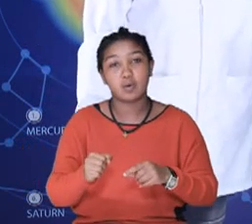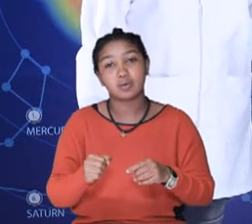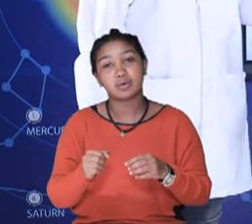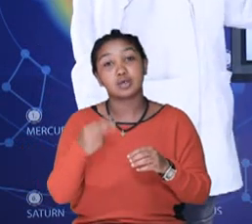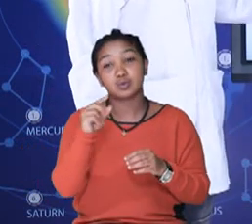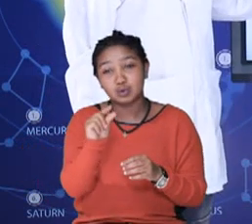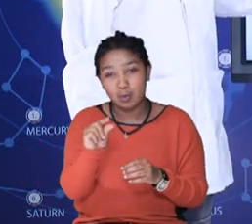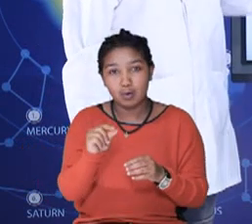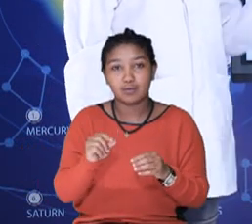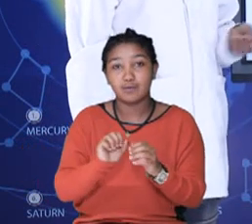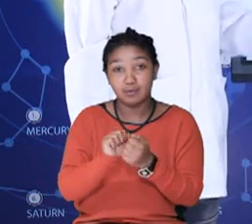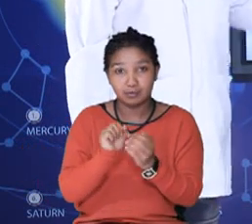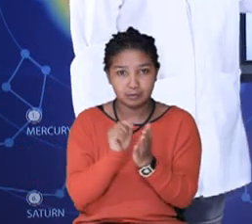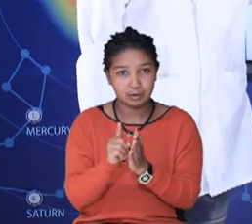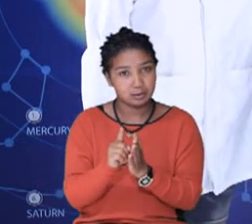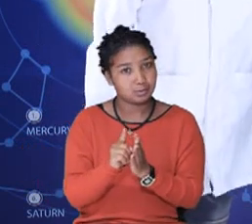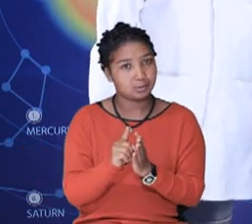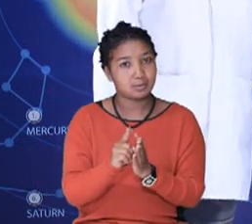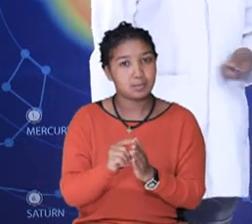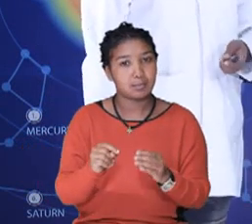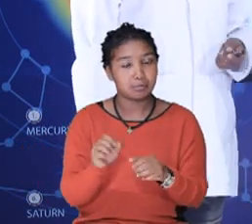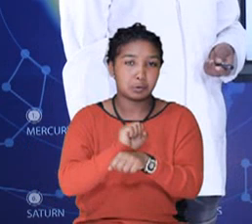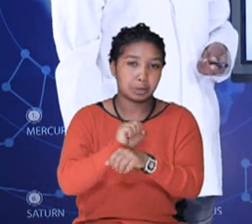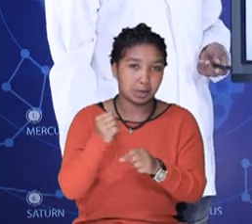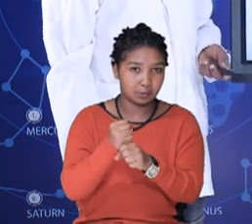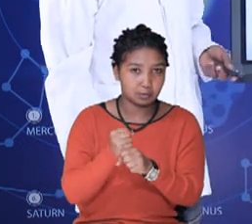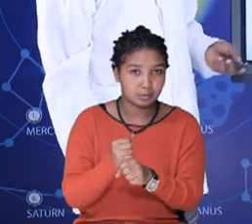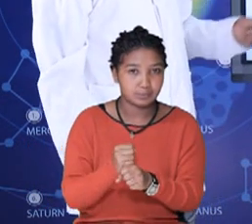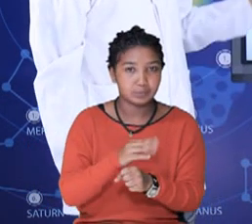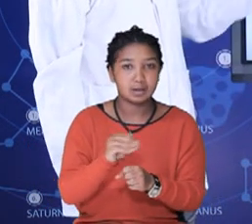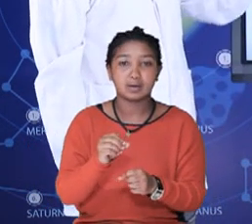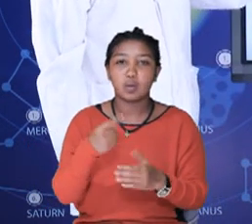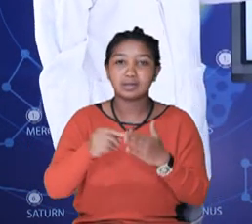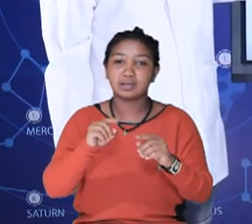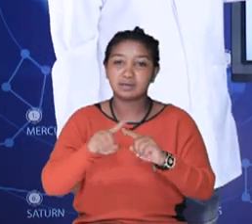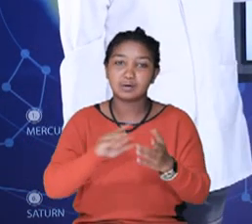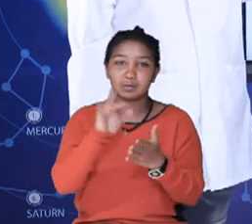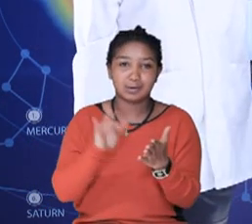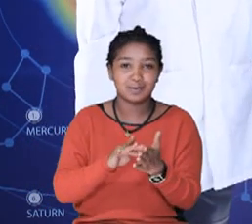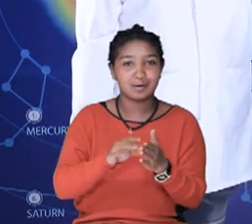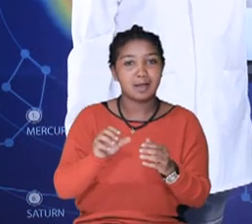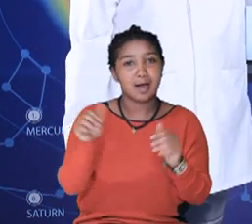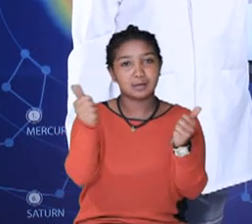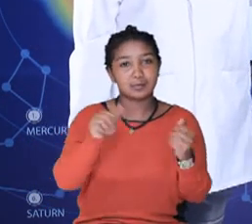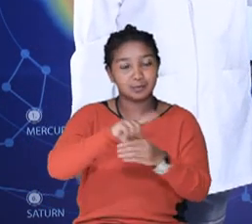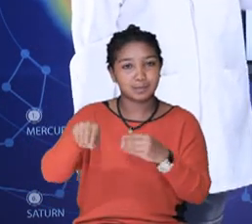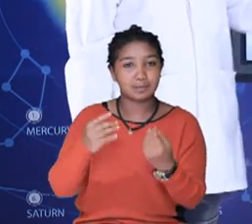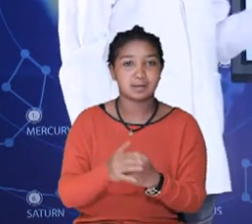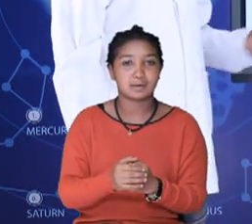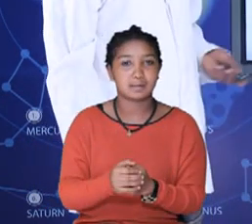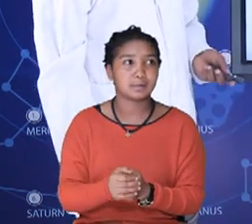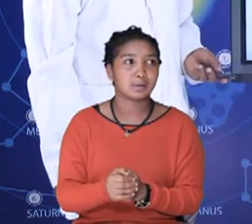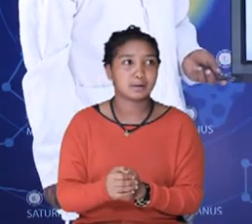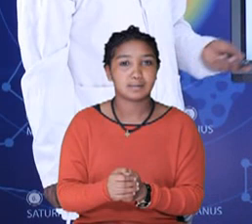compress material into smaller volume. Example, used to make motor car bodies. And what's the difference between atmospheric gauge and